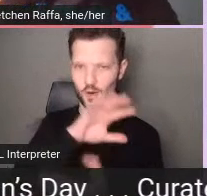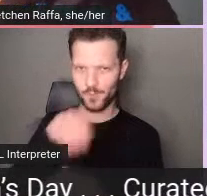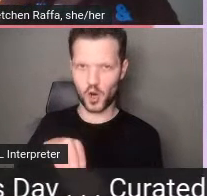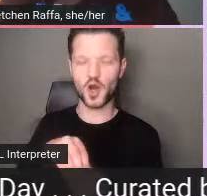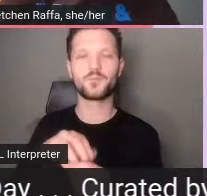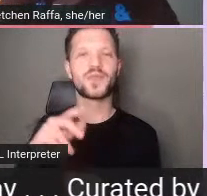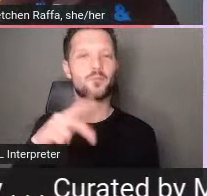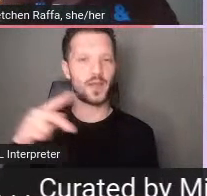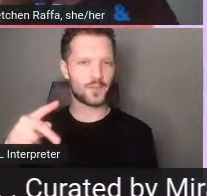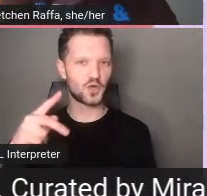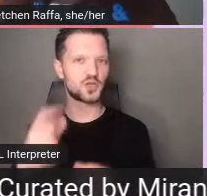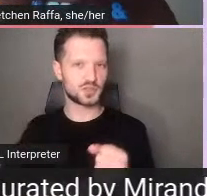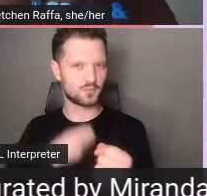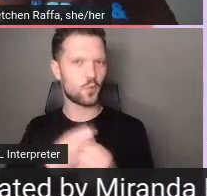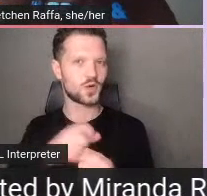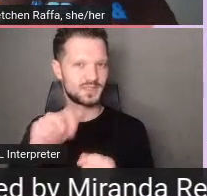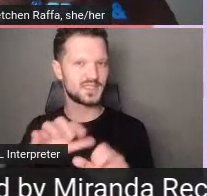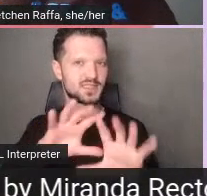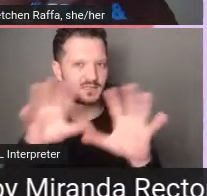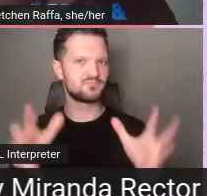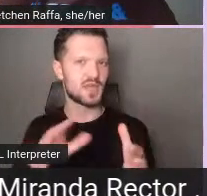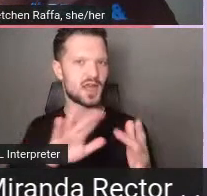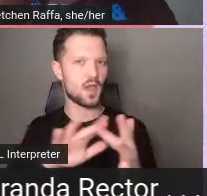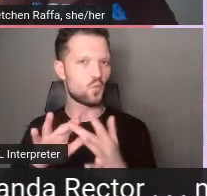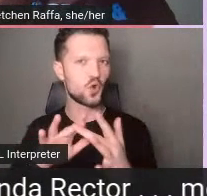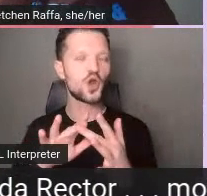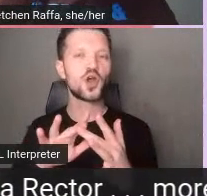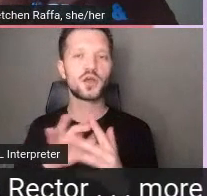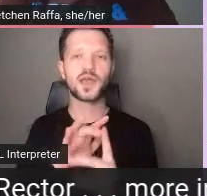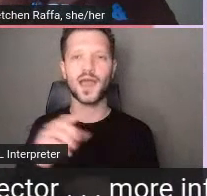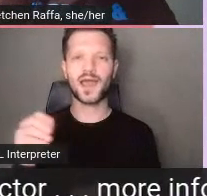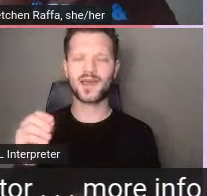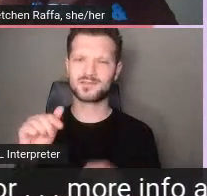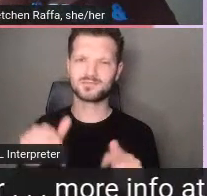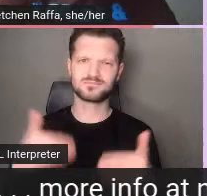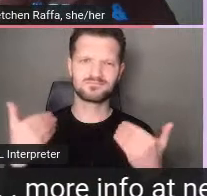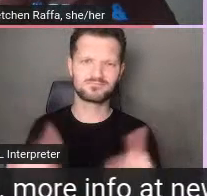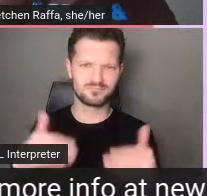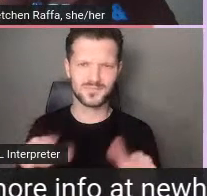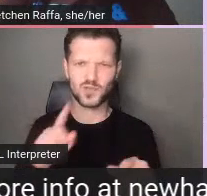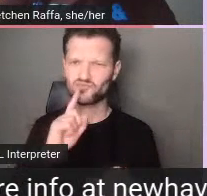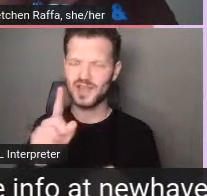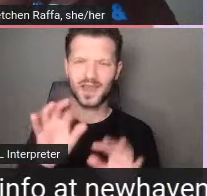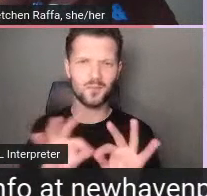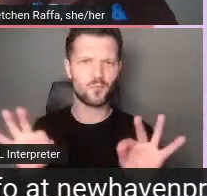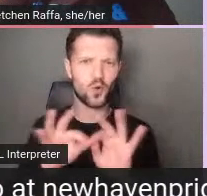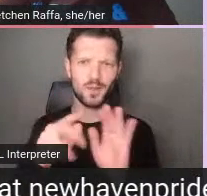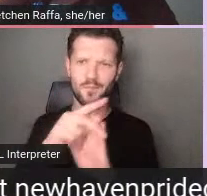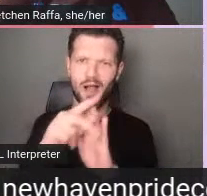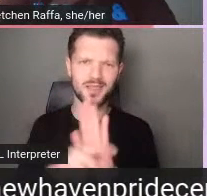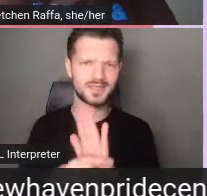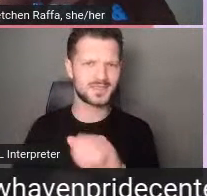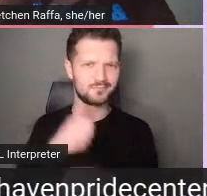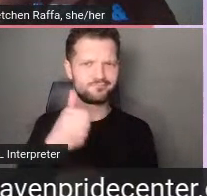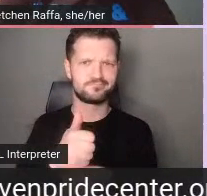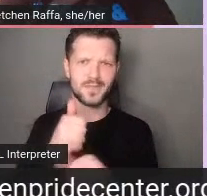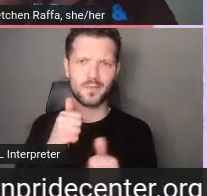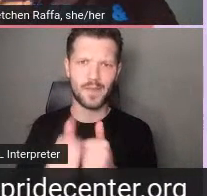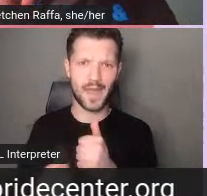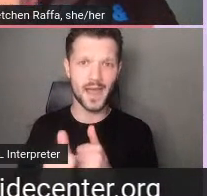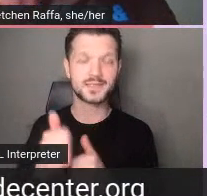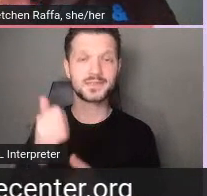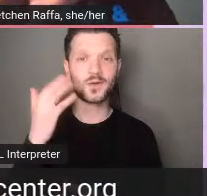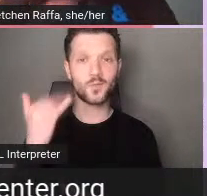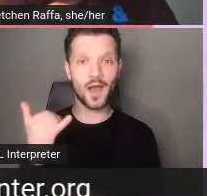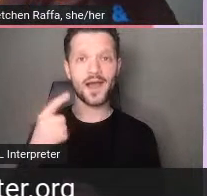supportive organization in this network. This was a really important policy that was passed, because what it did was put money in